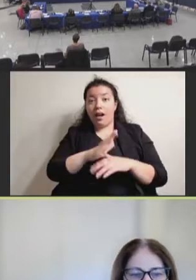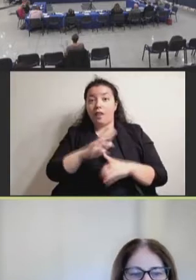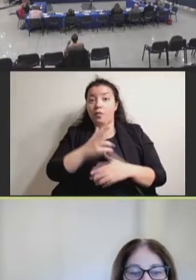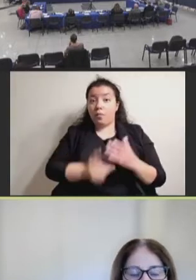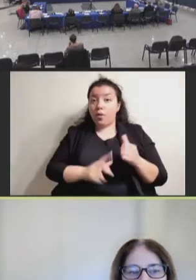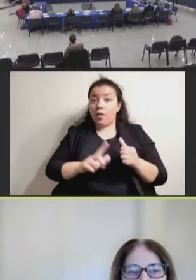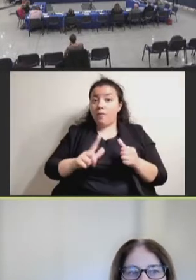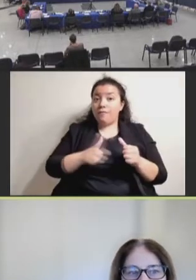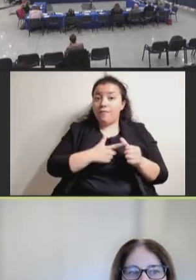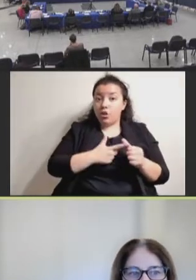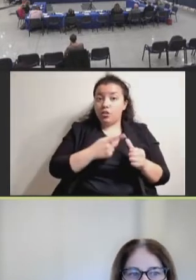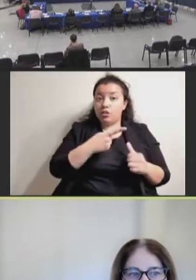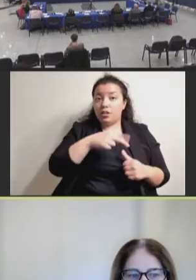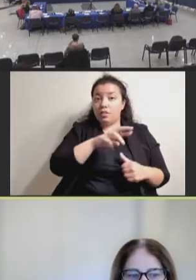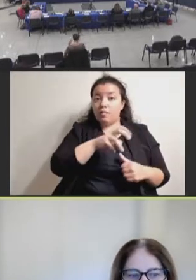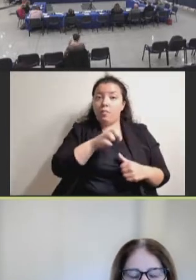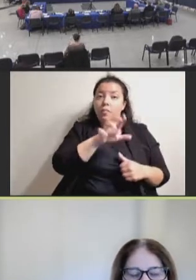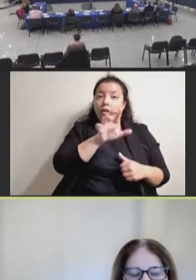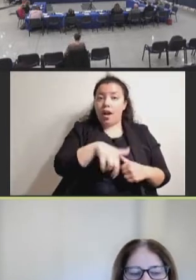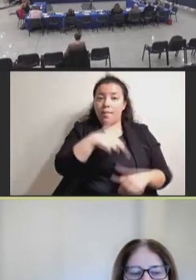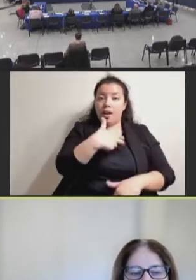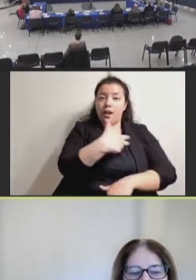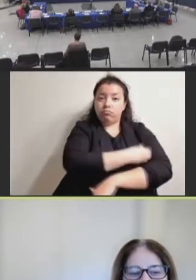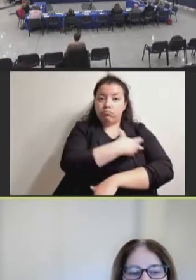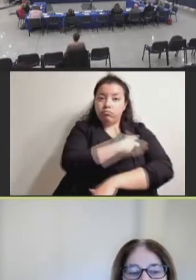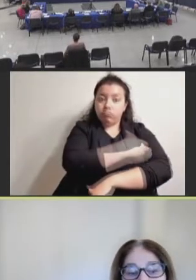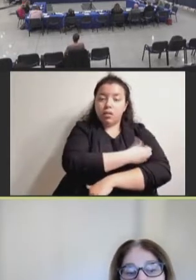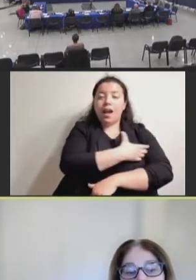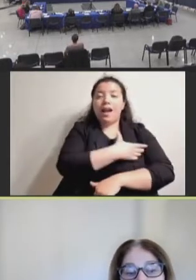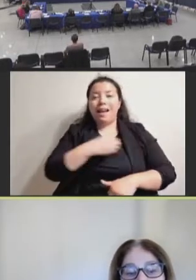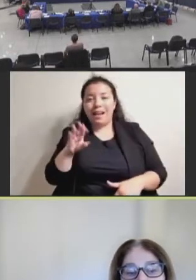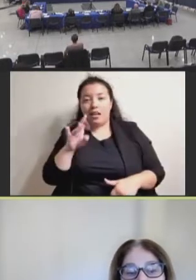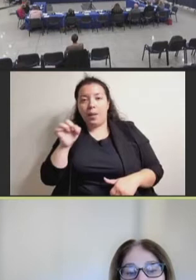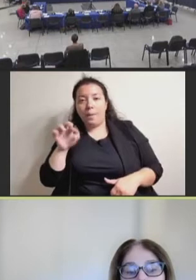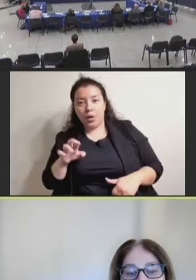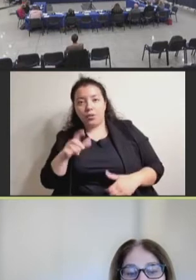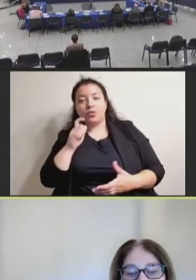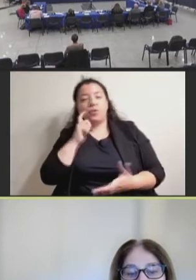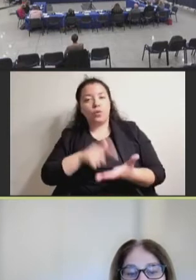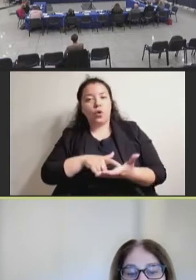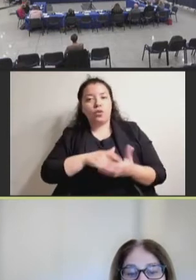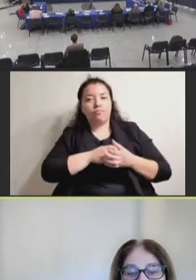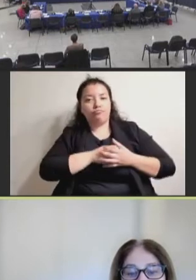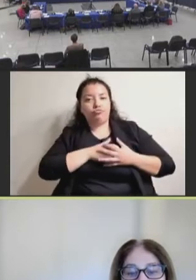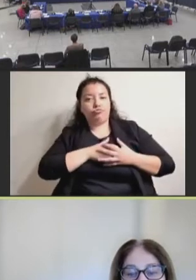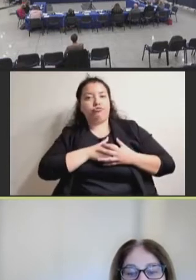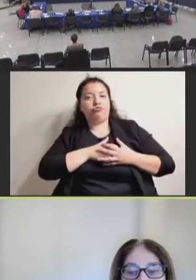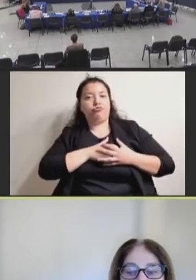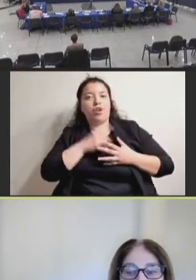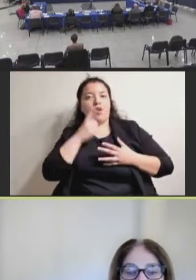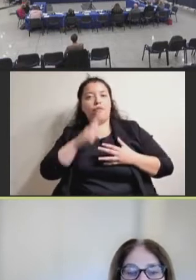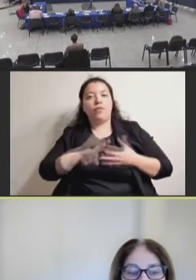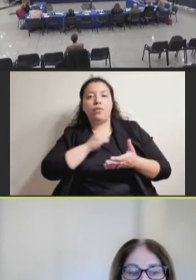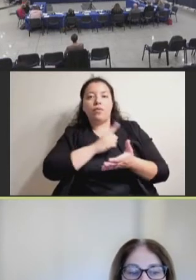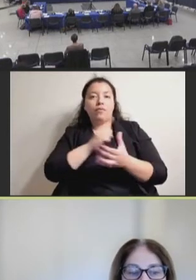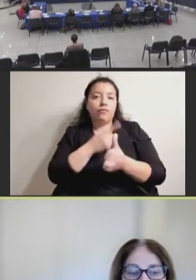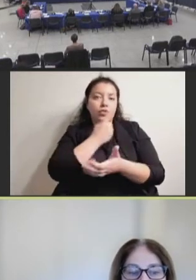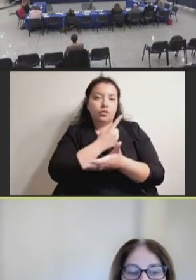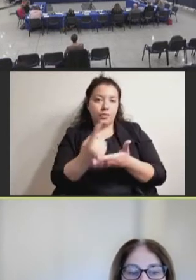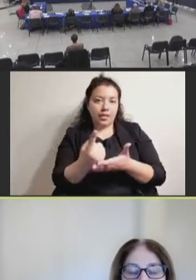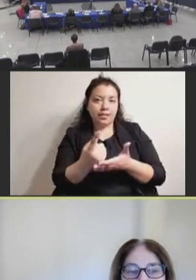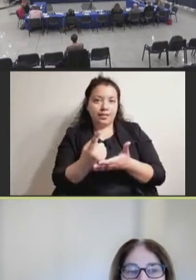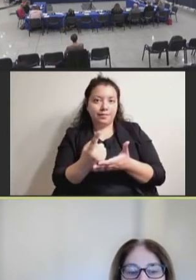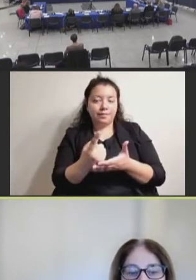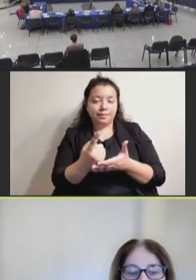booster dose, especially during days 0 to 7. But the rate per million first booster doses administered was not higher than after primary